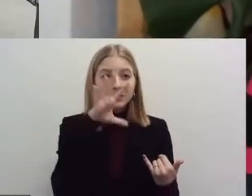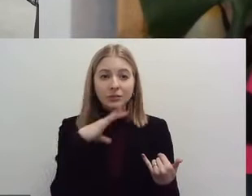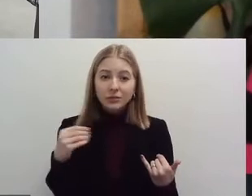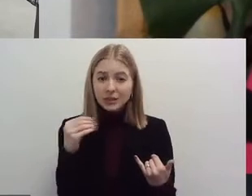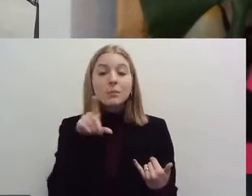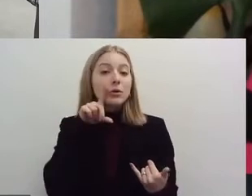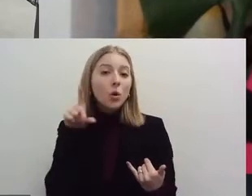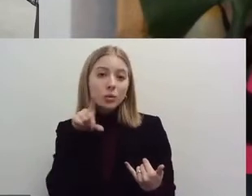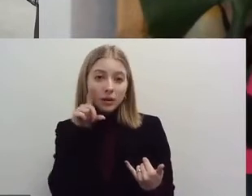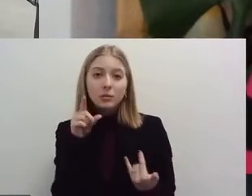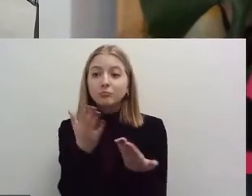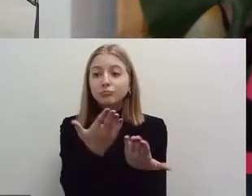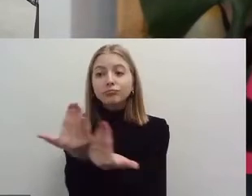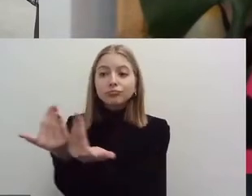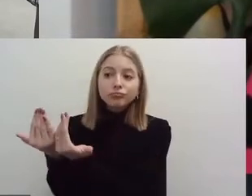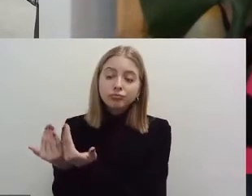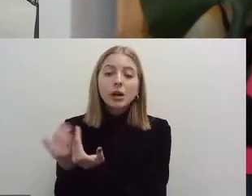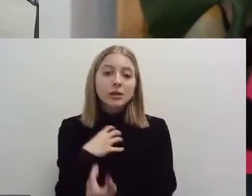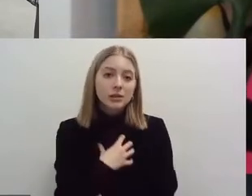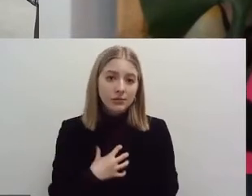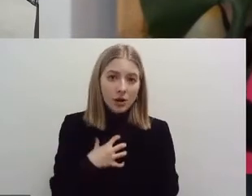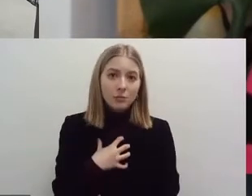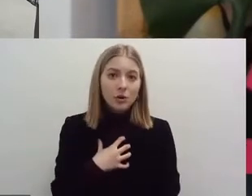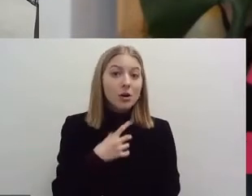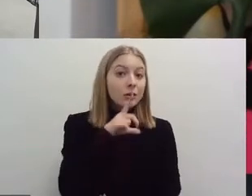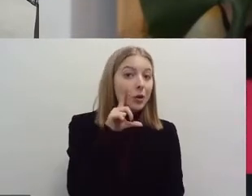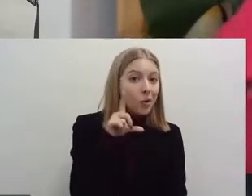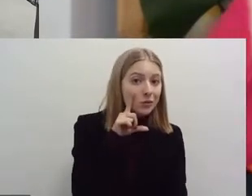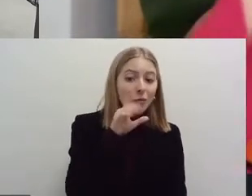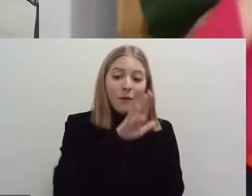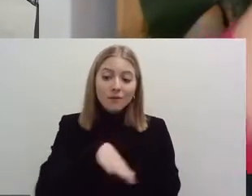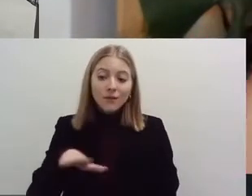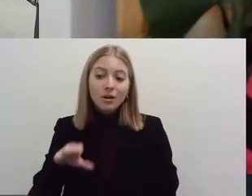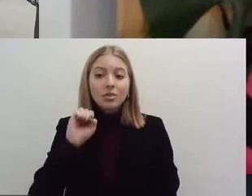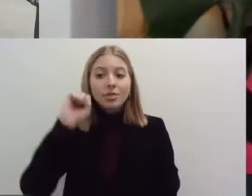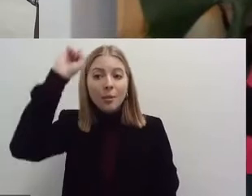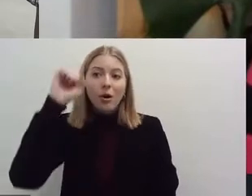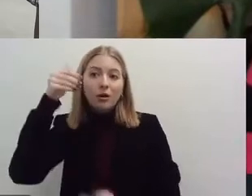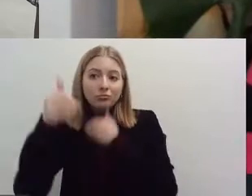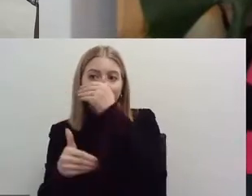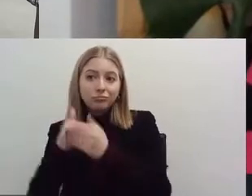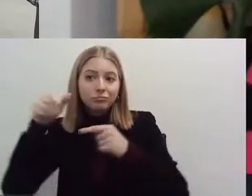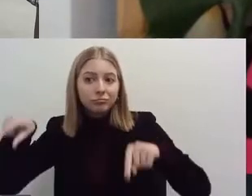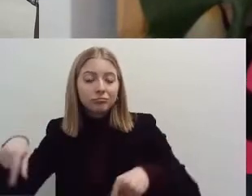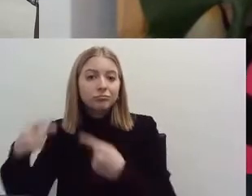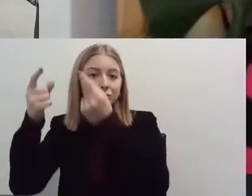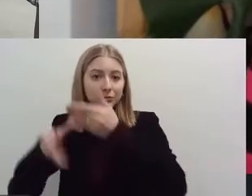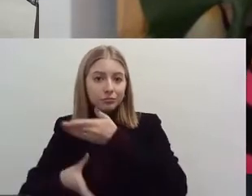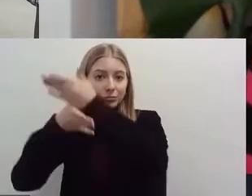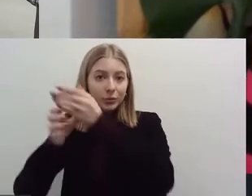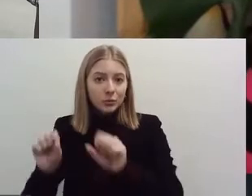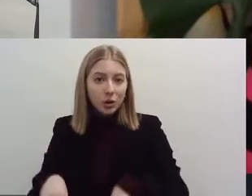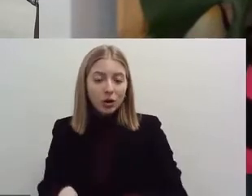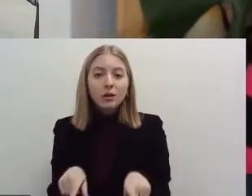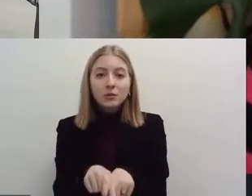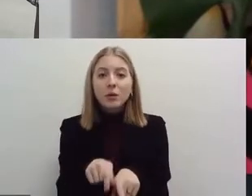to motivate youth to participate in society, and of course, climate and biodiversity, and making ambitious politics on